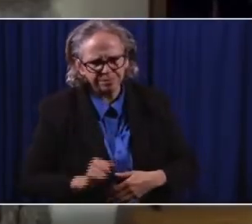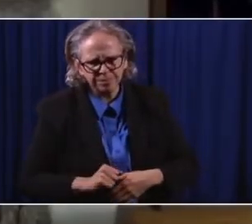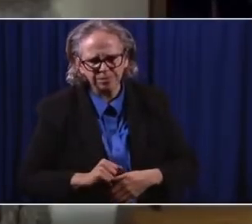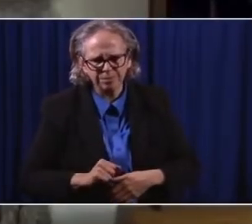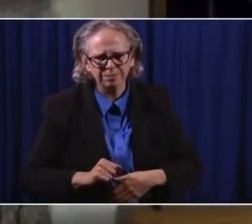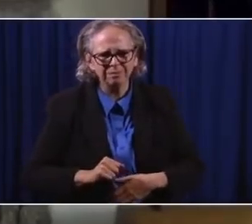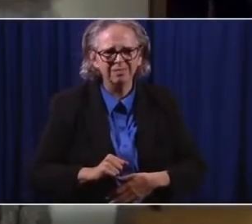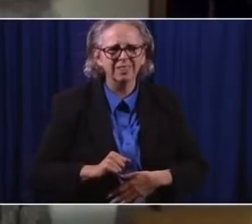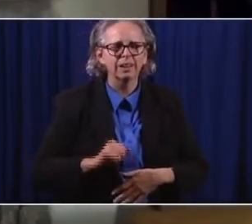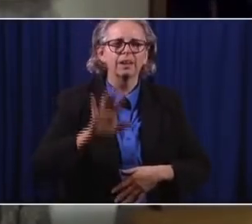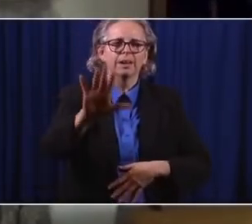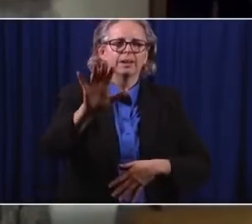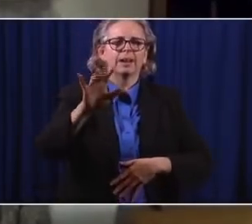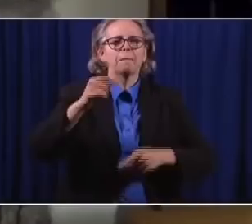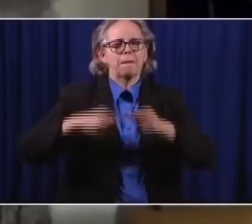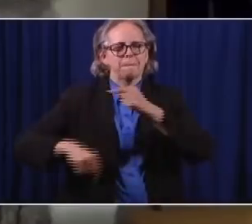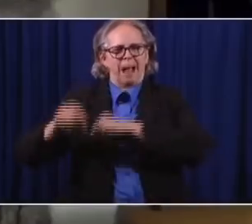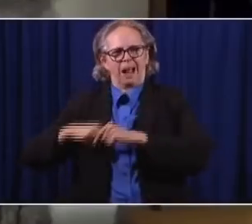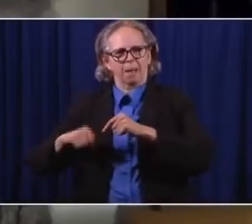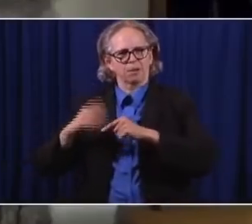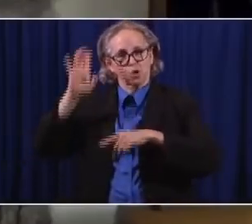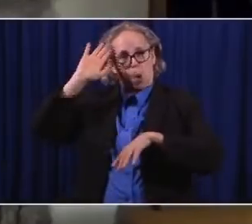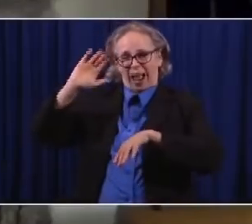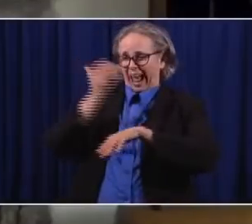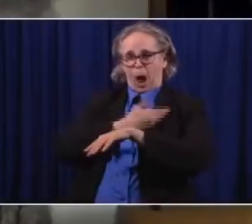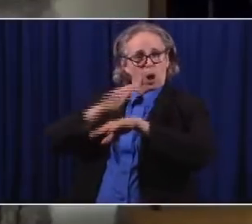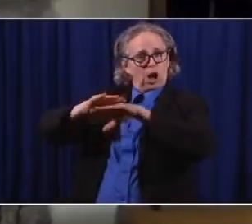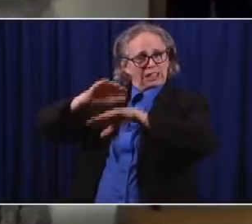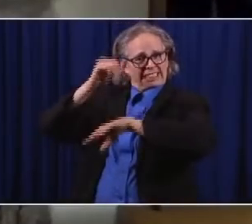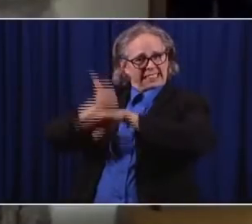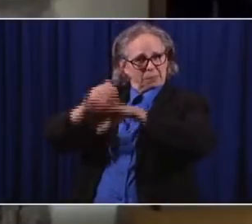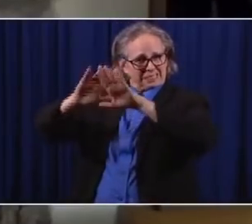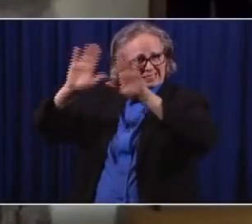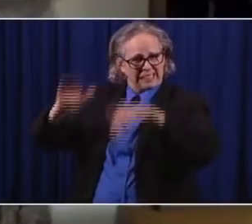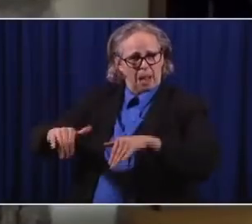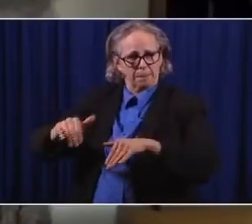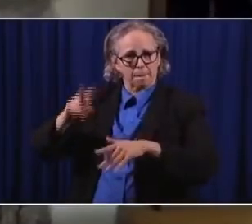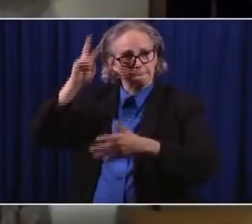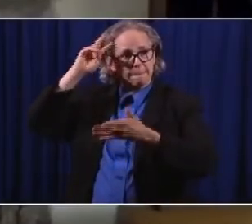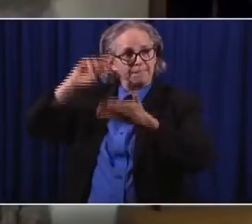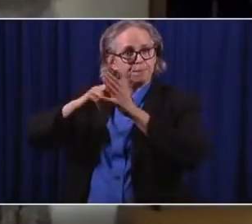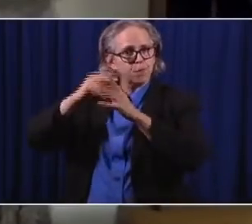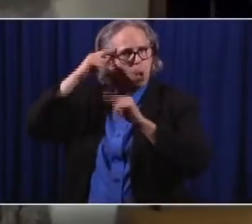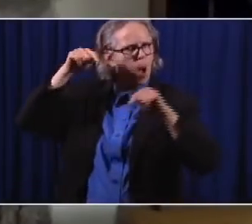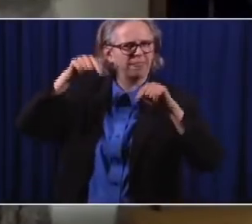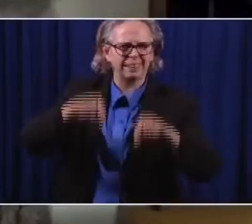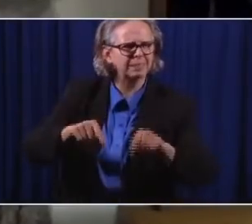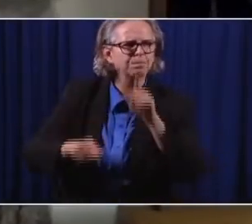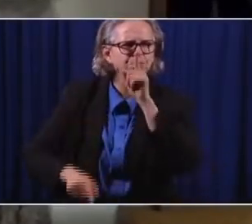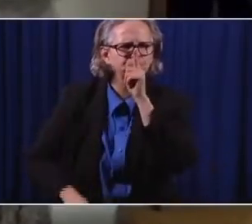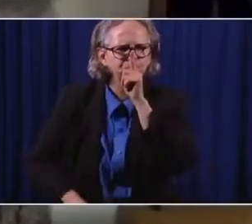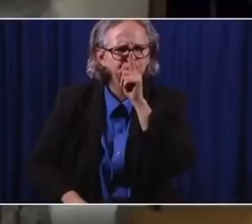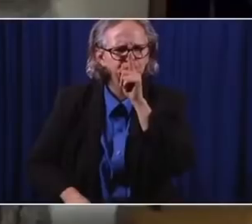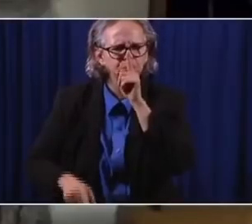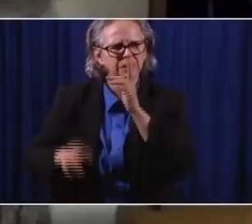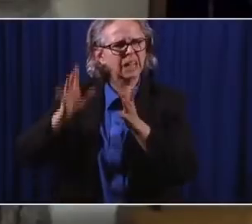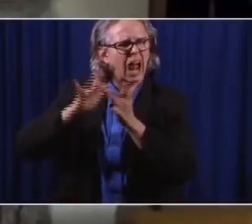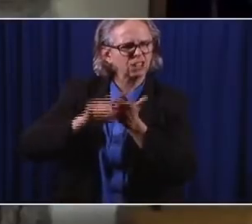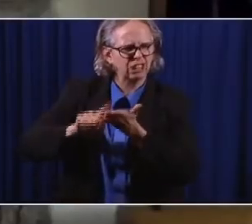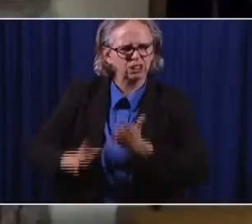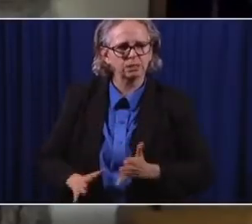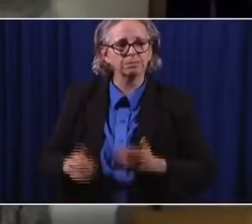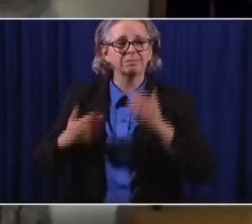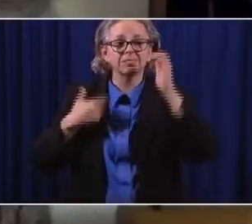pandemic. We've been trying to live with this system because local health departments have been overwhelmed, 113 local